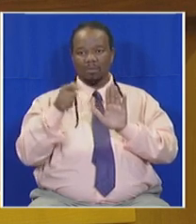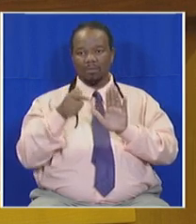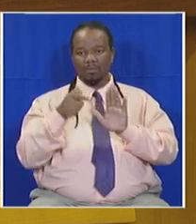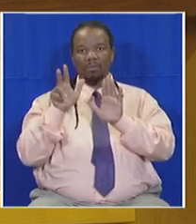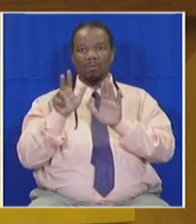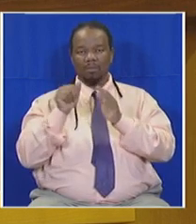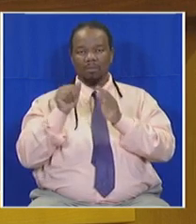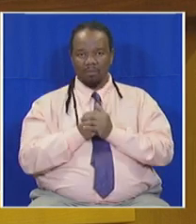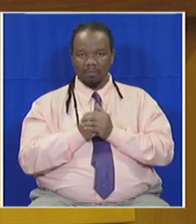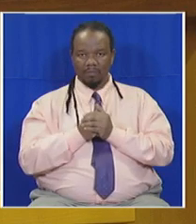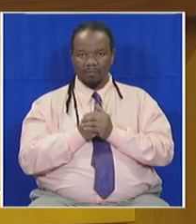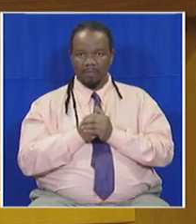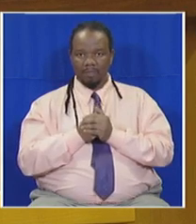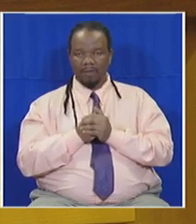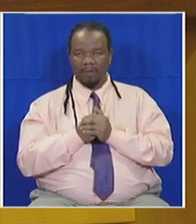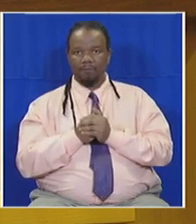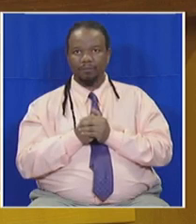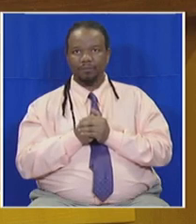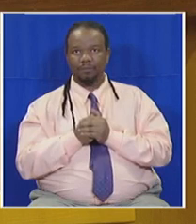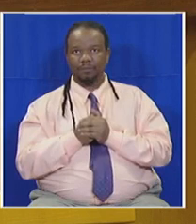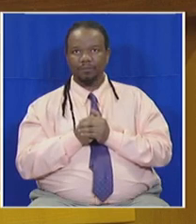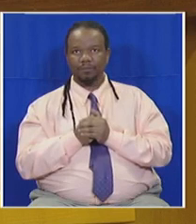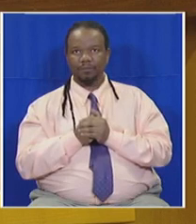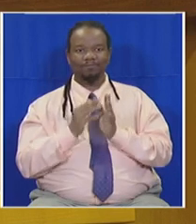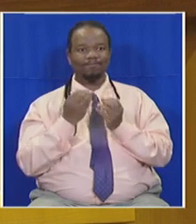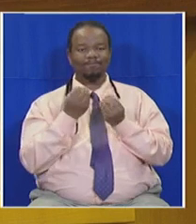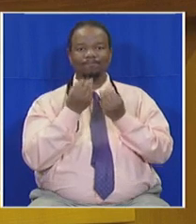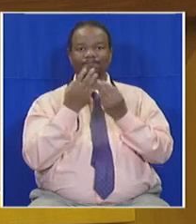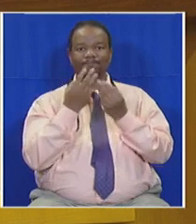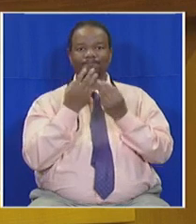2017-2018. We should note that regardless of the various challenges